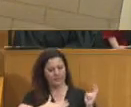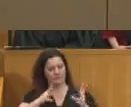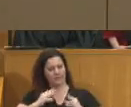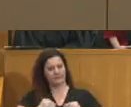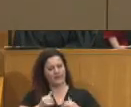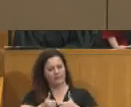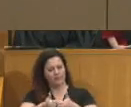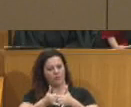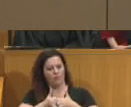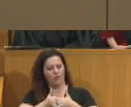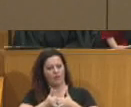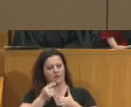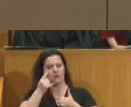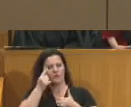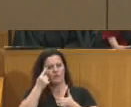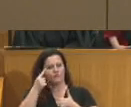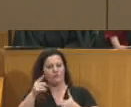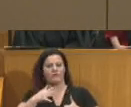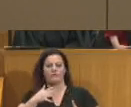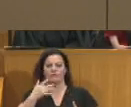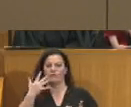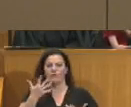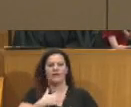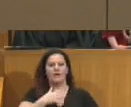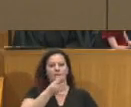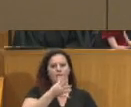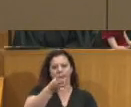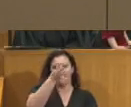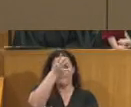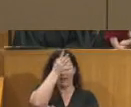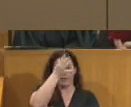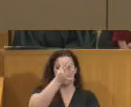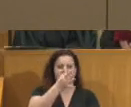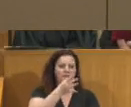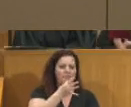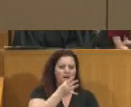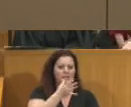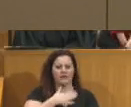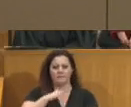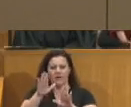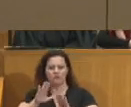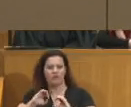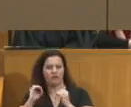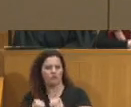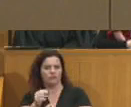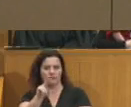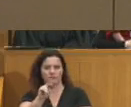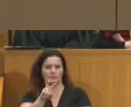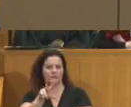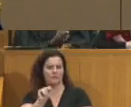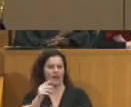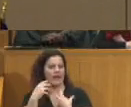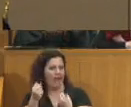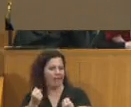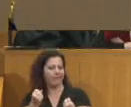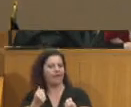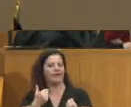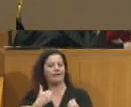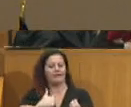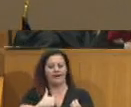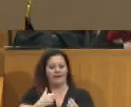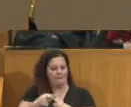of small minority and women-owned firms. Jesse, we are inspired by your willingness to always help others, to